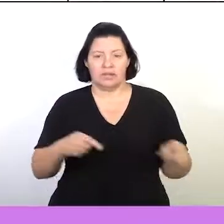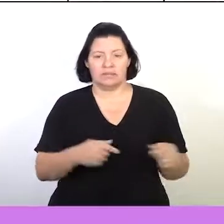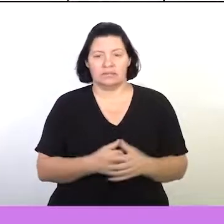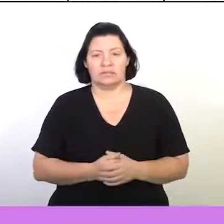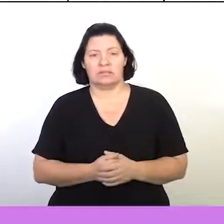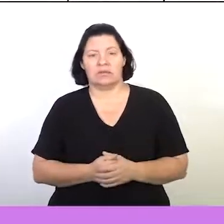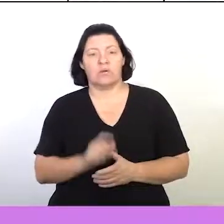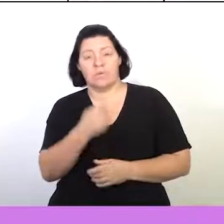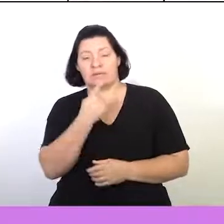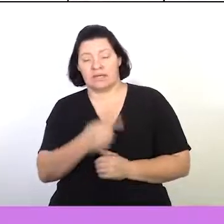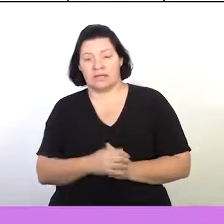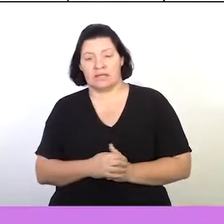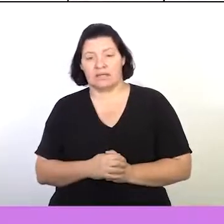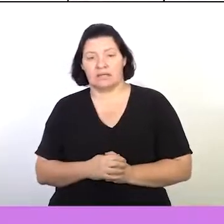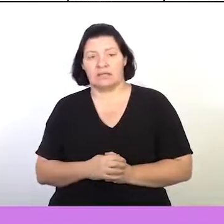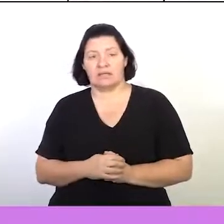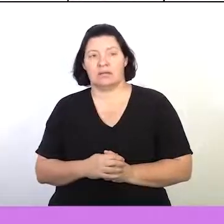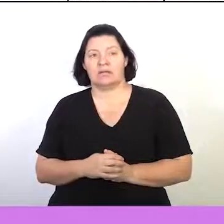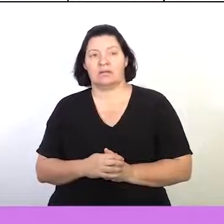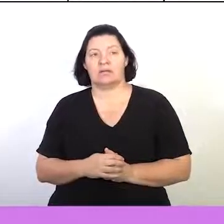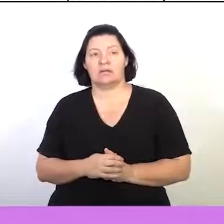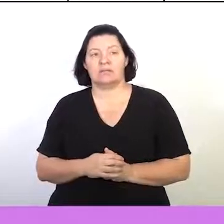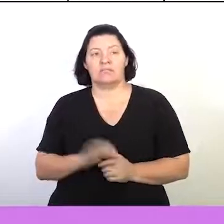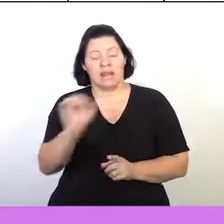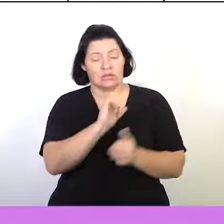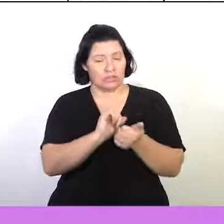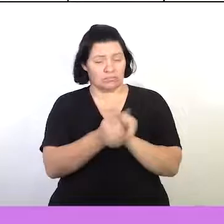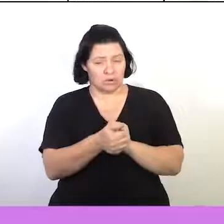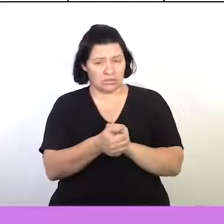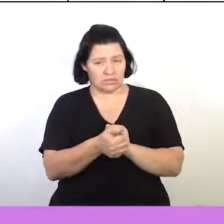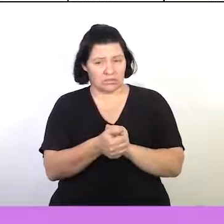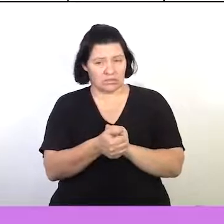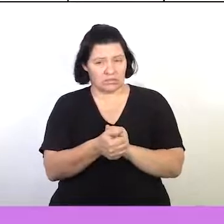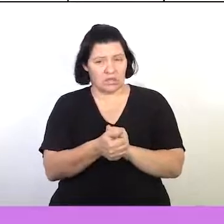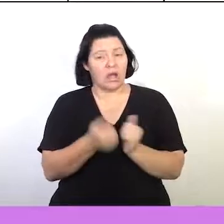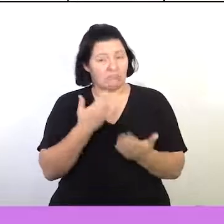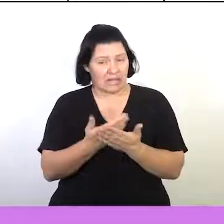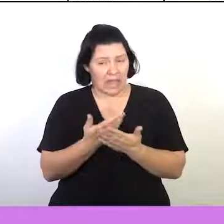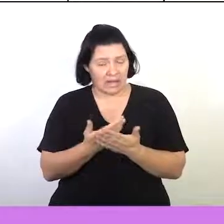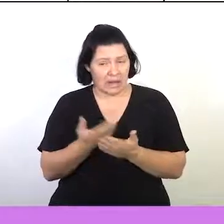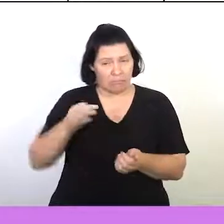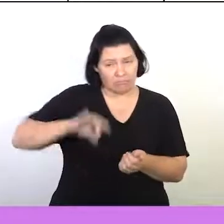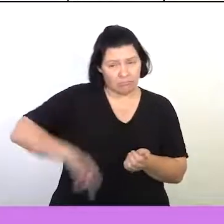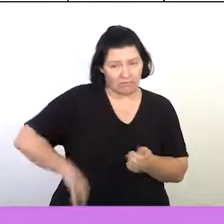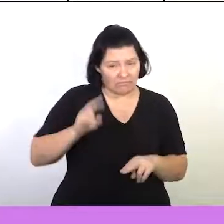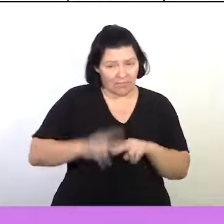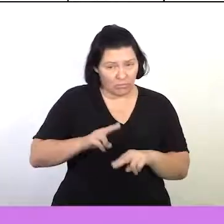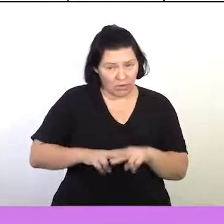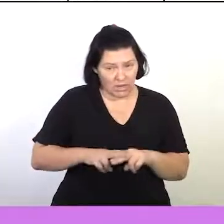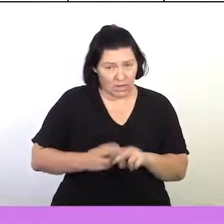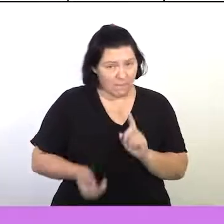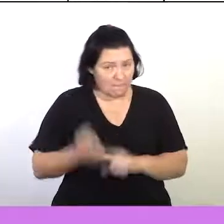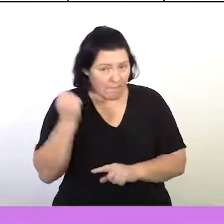next question. Here we are saying, is Elijah's sports shop expected to make a profit in